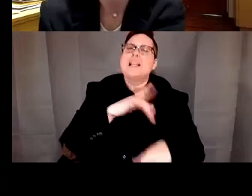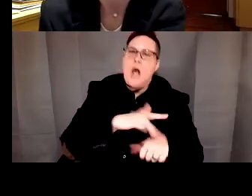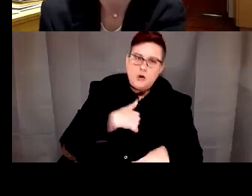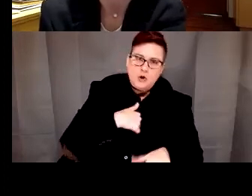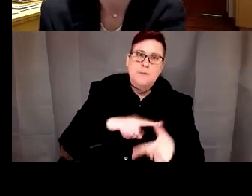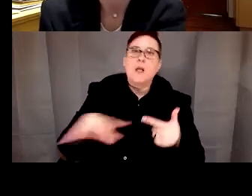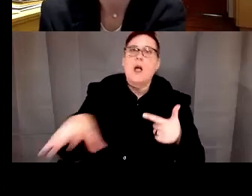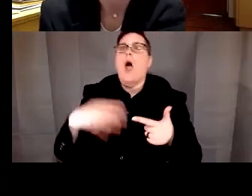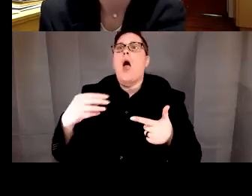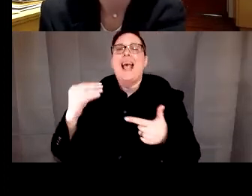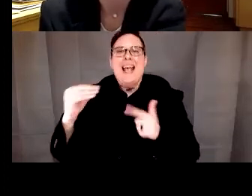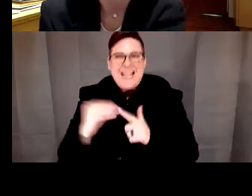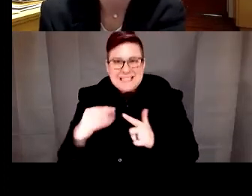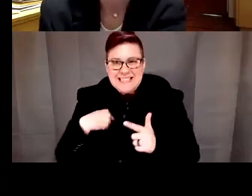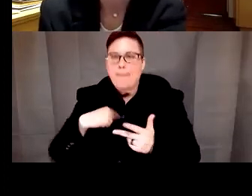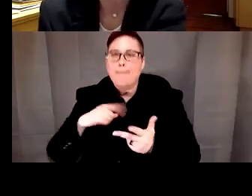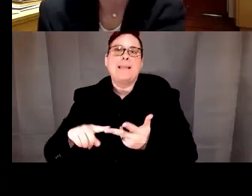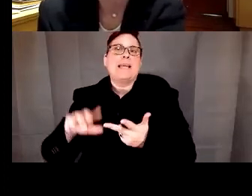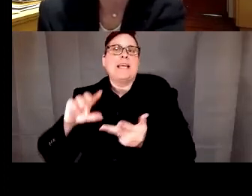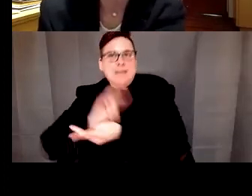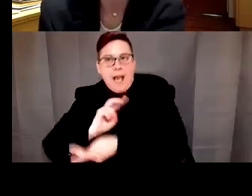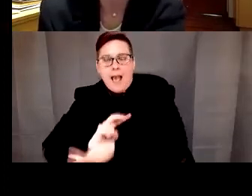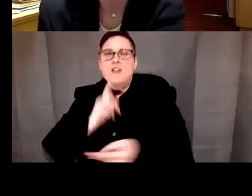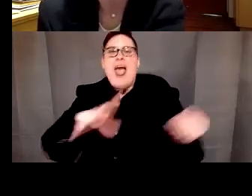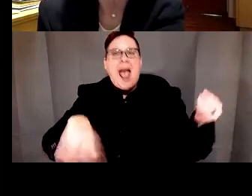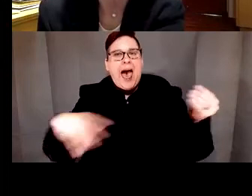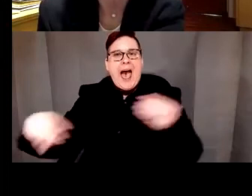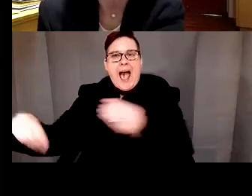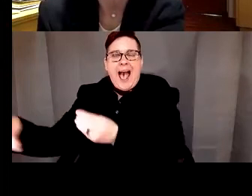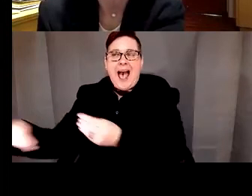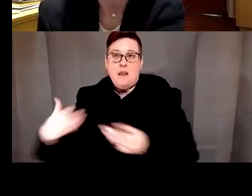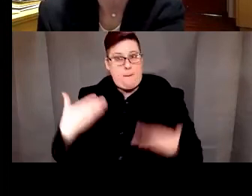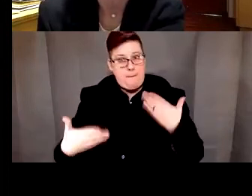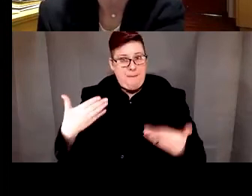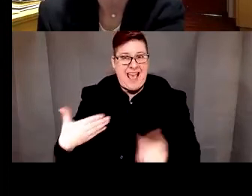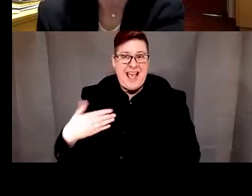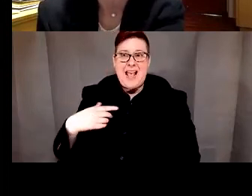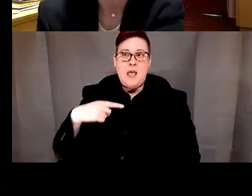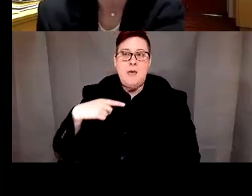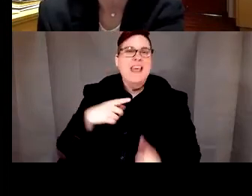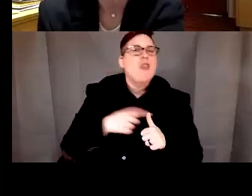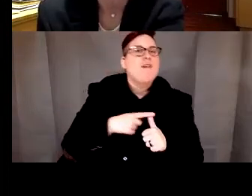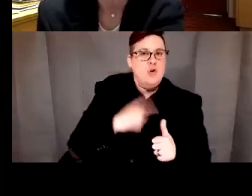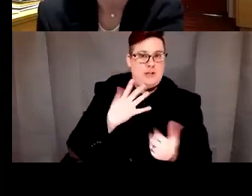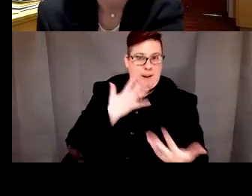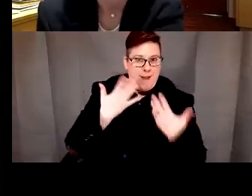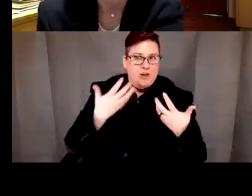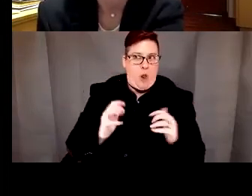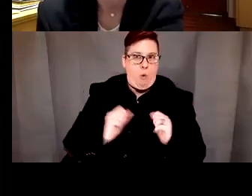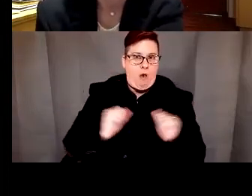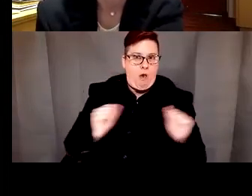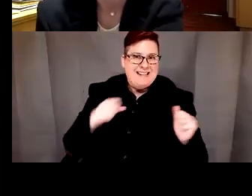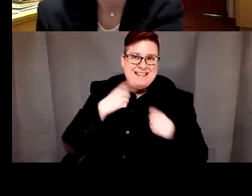had a sexual relationship with me. And it may be that she is embarrassed and she doesn't want to talk about